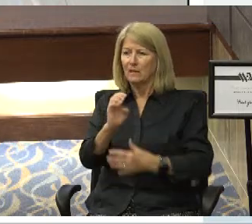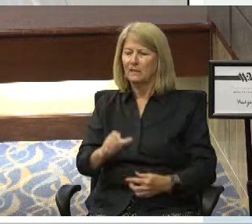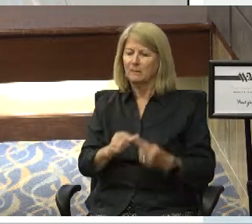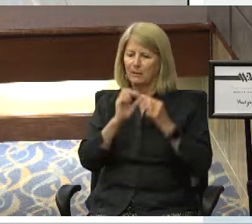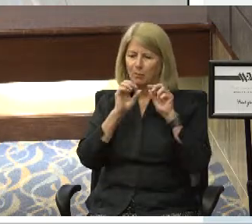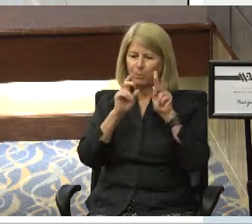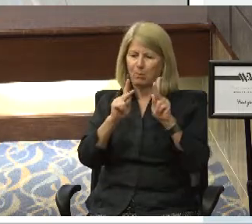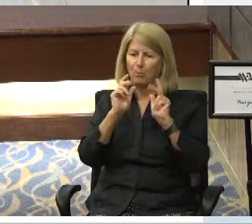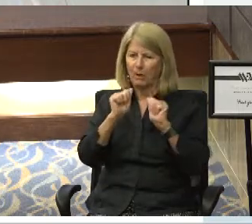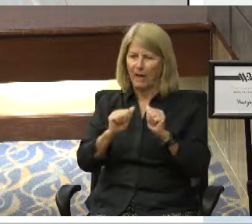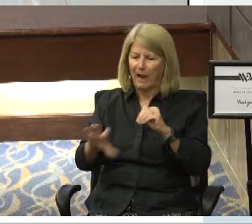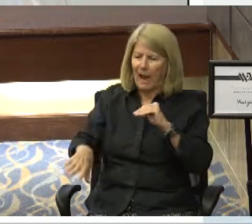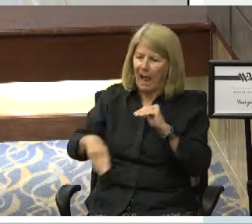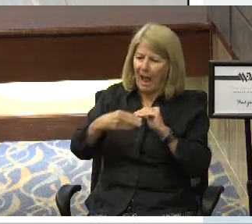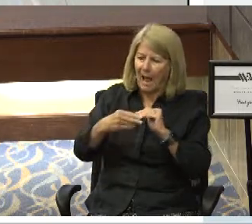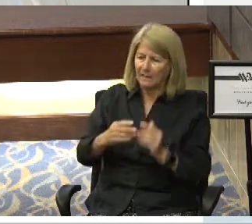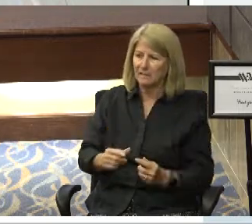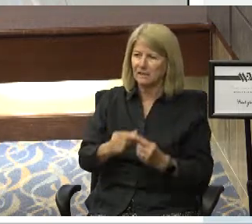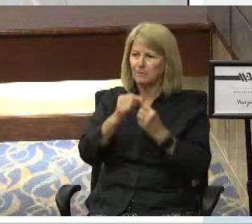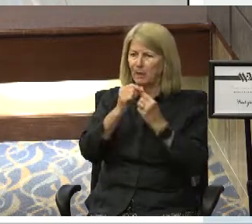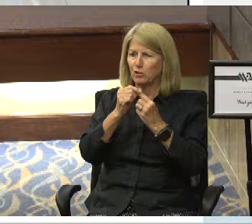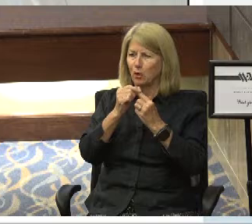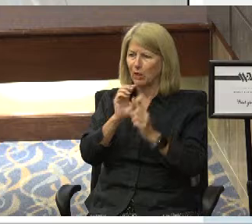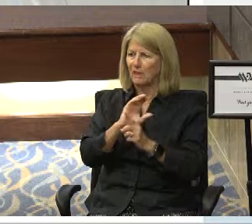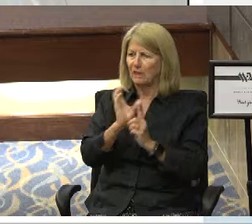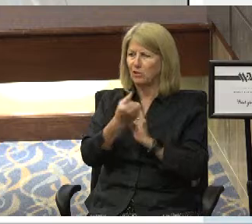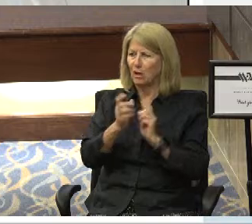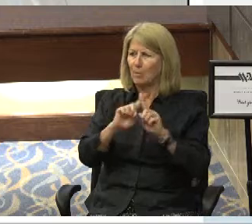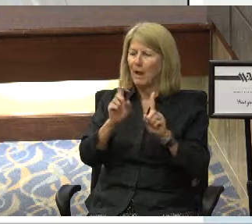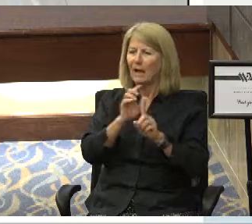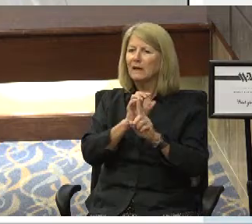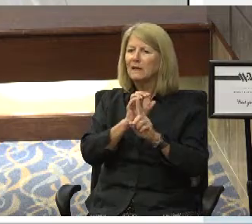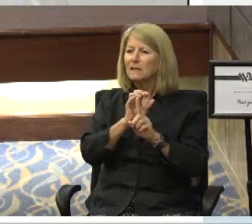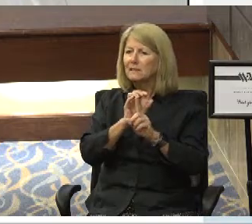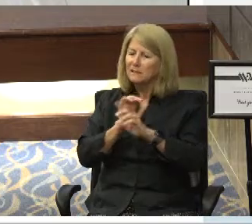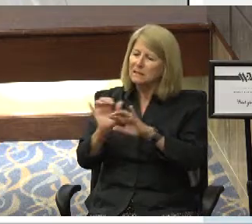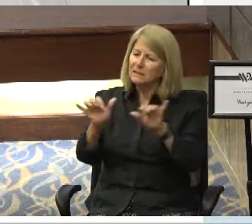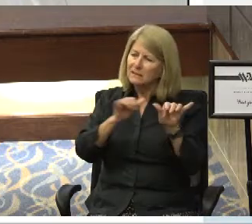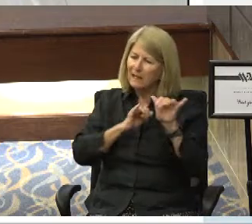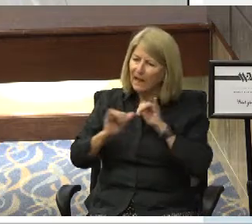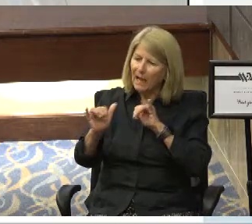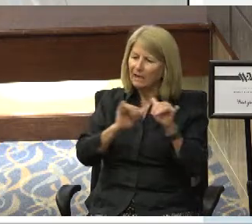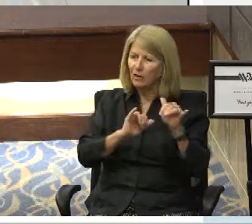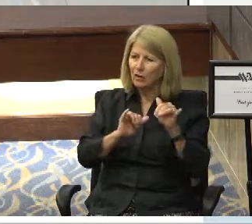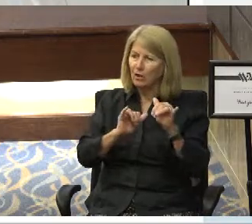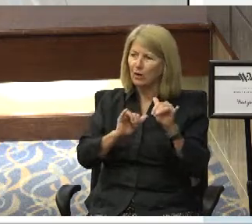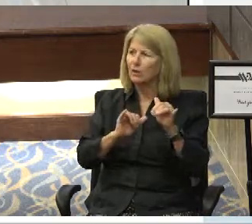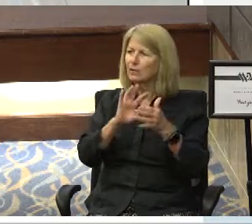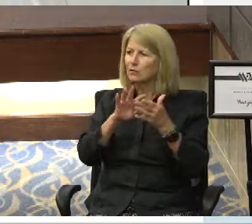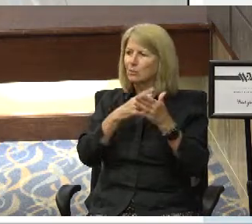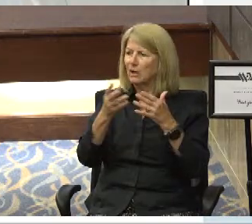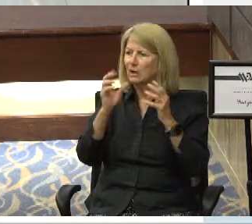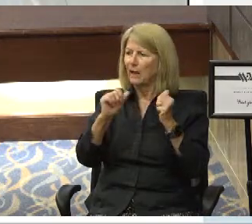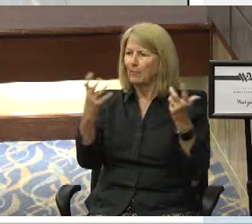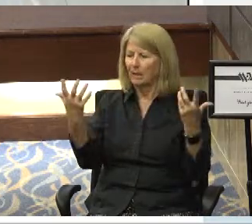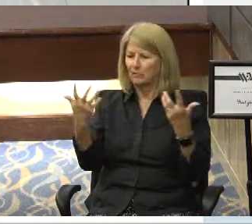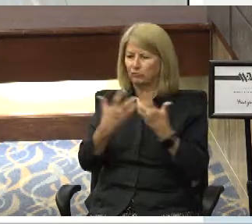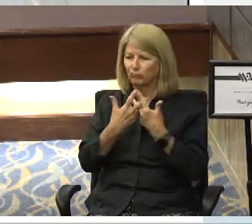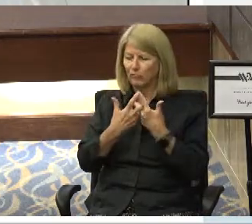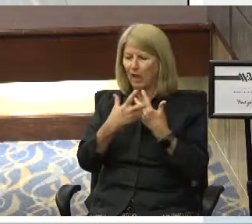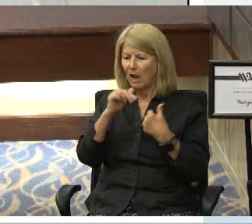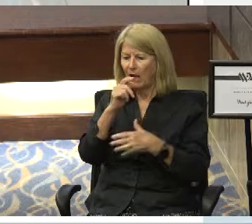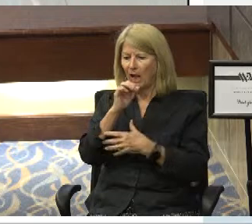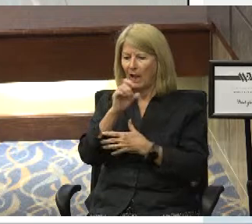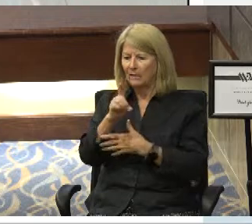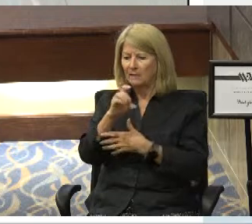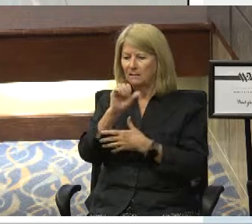additional conditions, but for a standard screening requirement, it can be a combination of landscaping